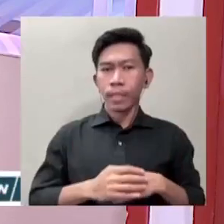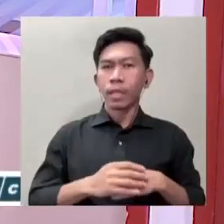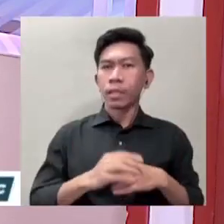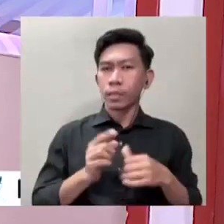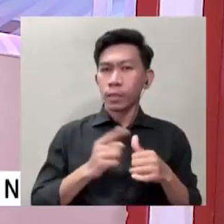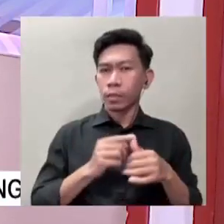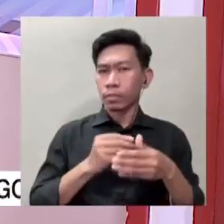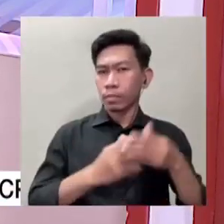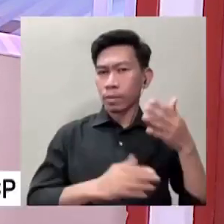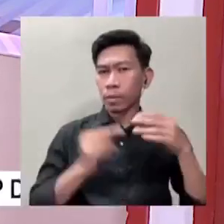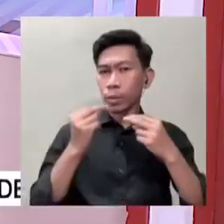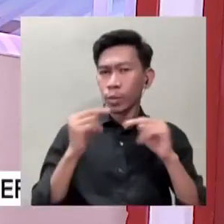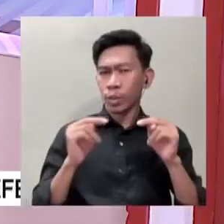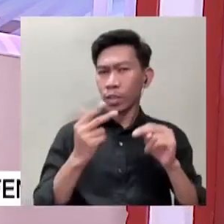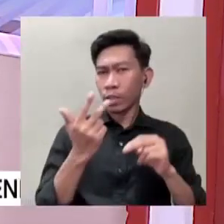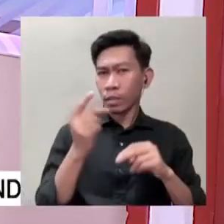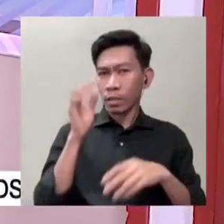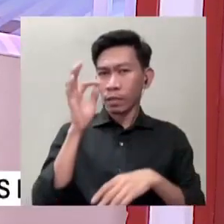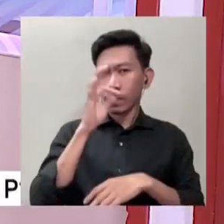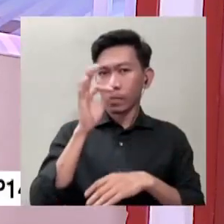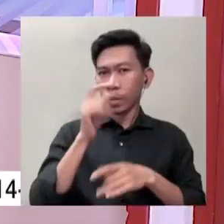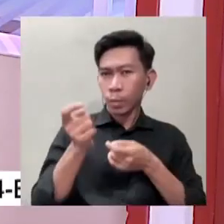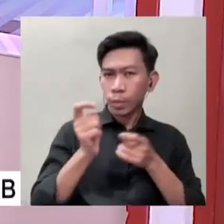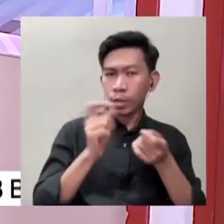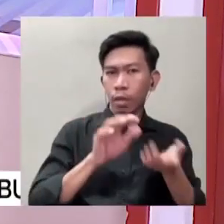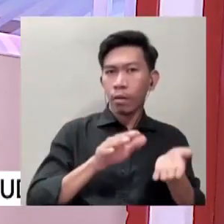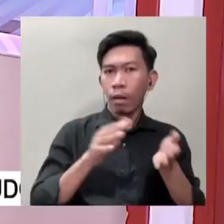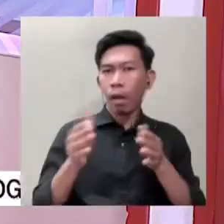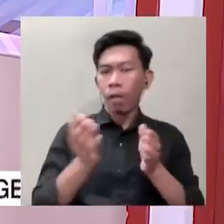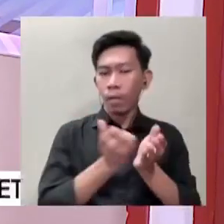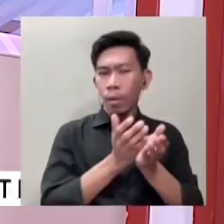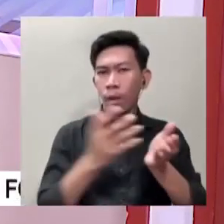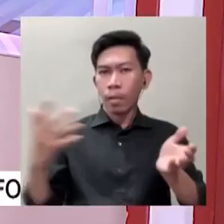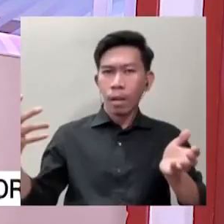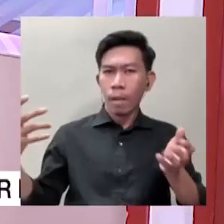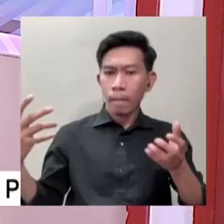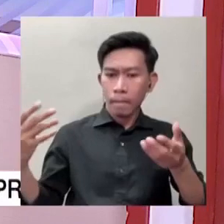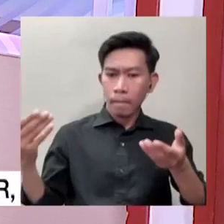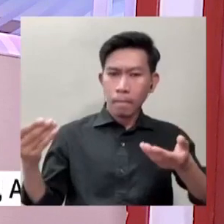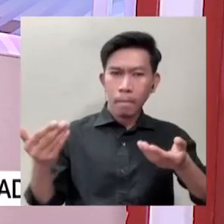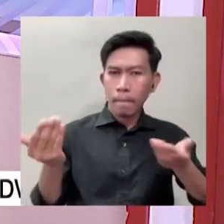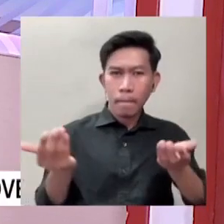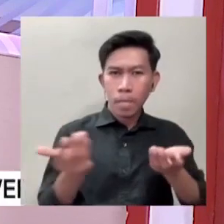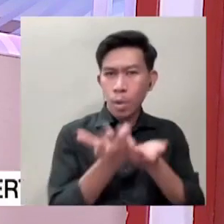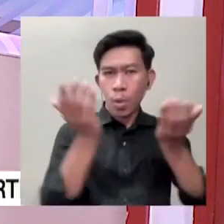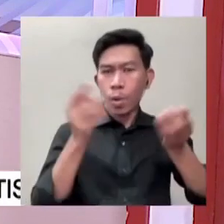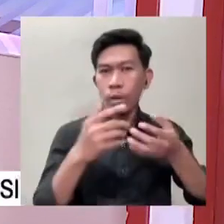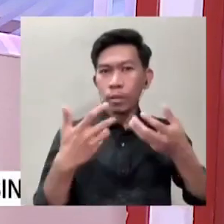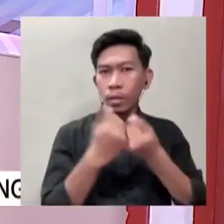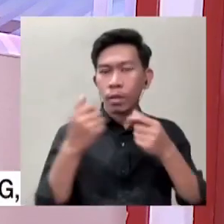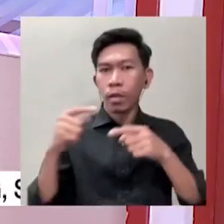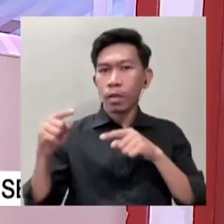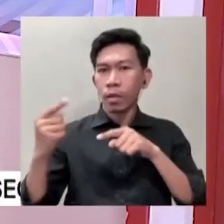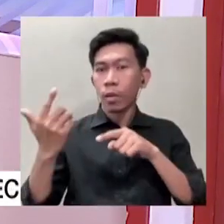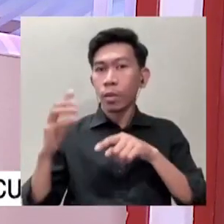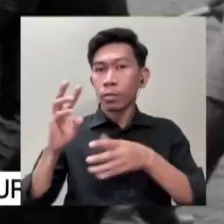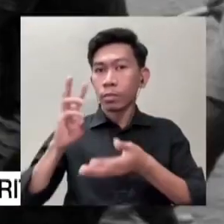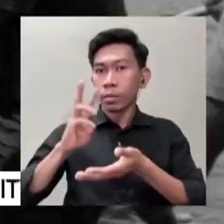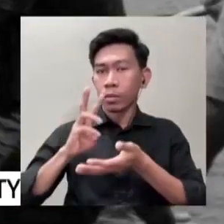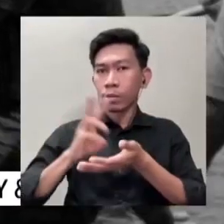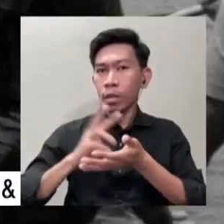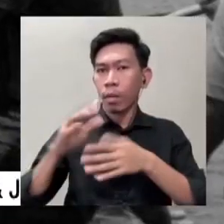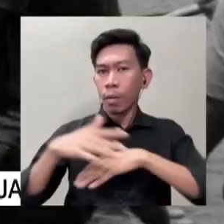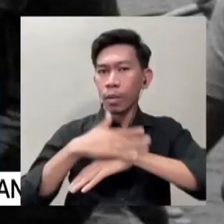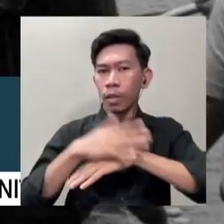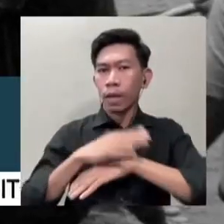Three Filipino fishermen died after the boat was rammed by an unidentified commercial vessel in the waters of Bajo de Masinloc. Among